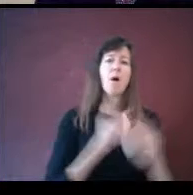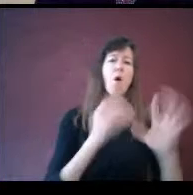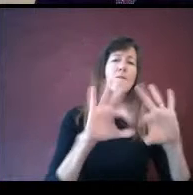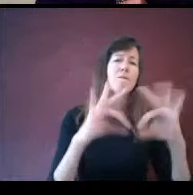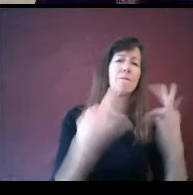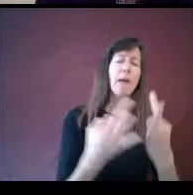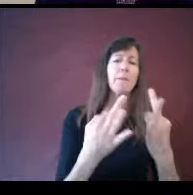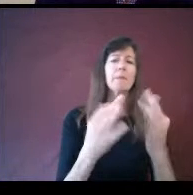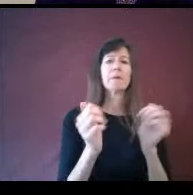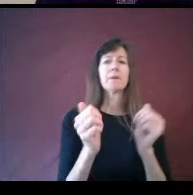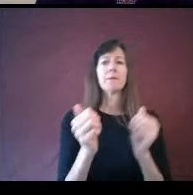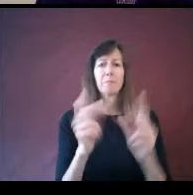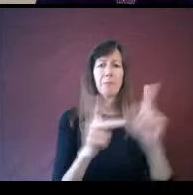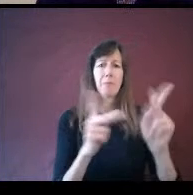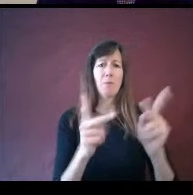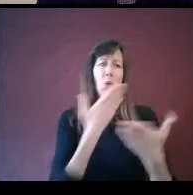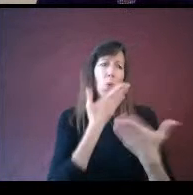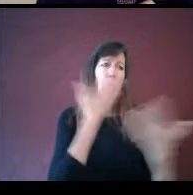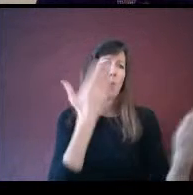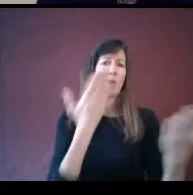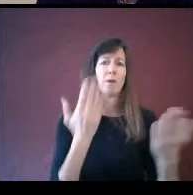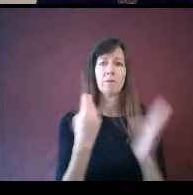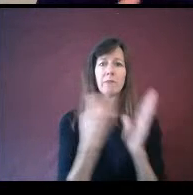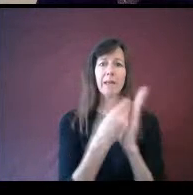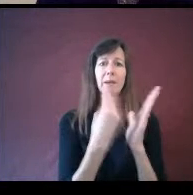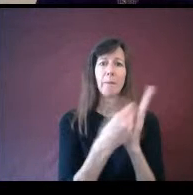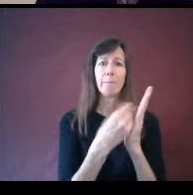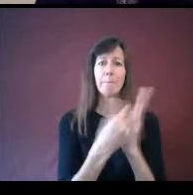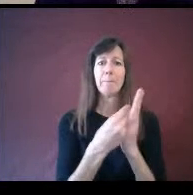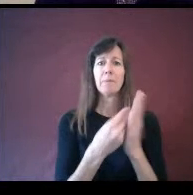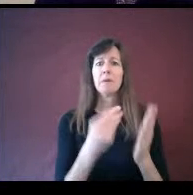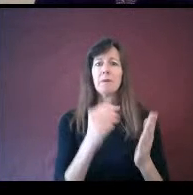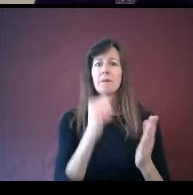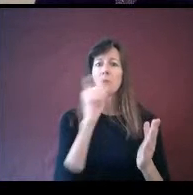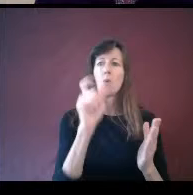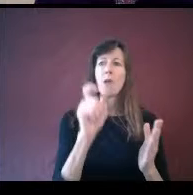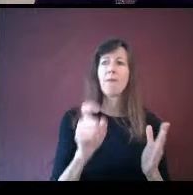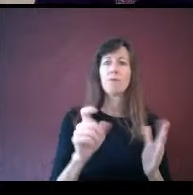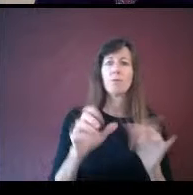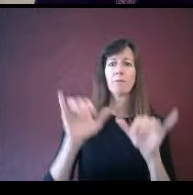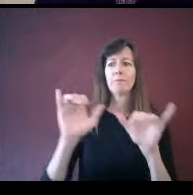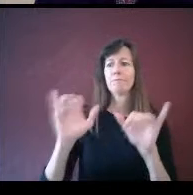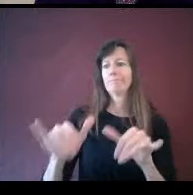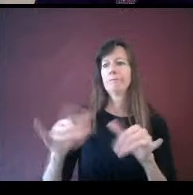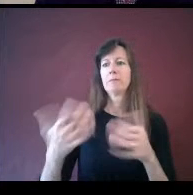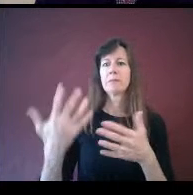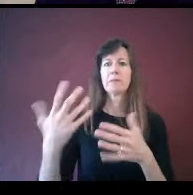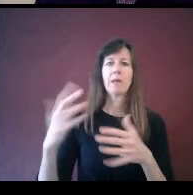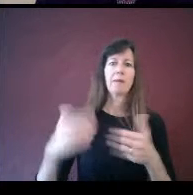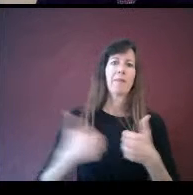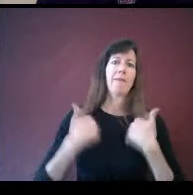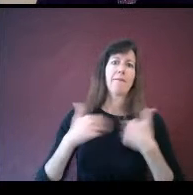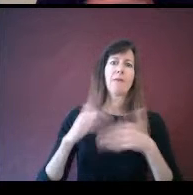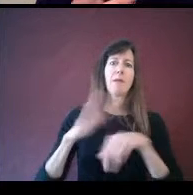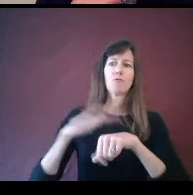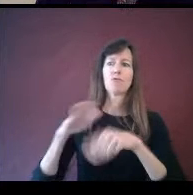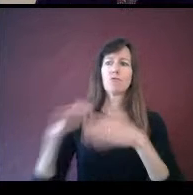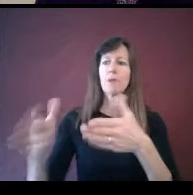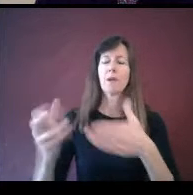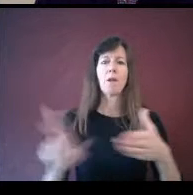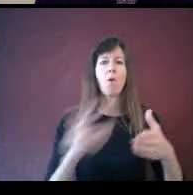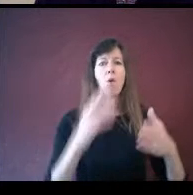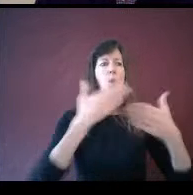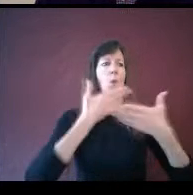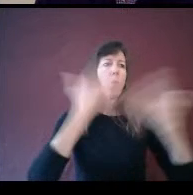streets, so that people don't have to be hungry, so that our kids feel some semblance of normalcy, so that we can